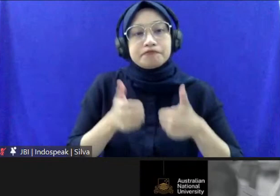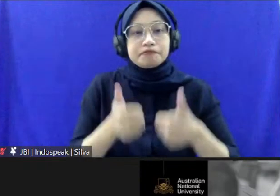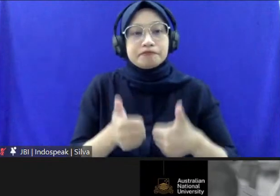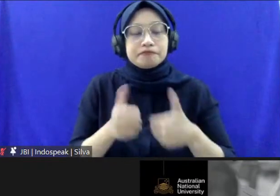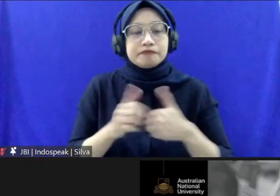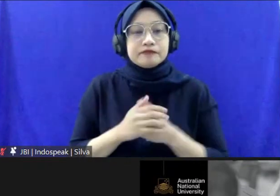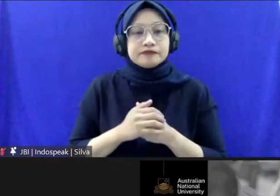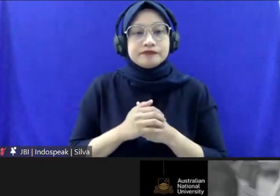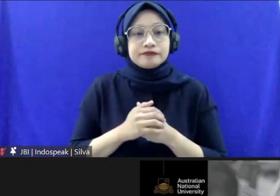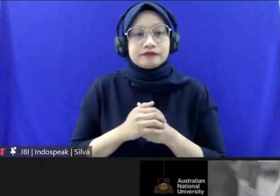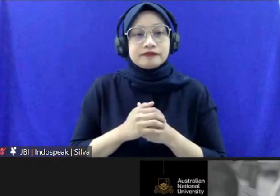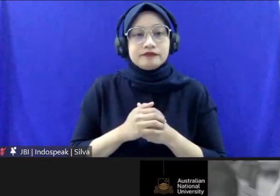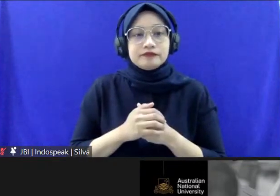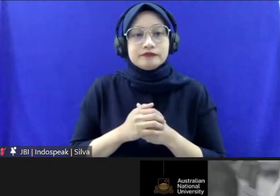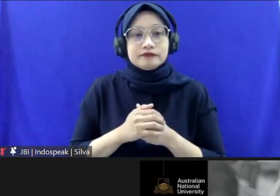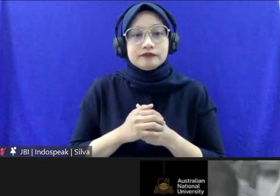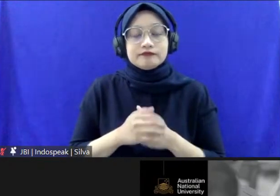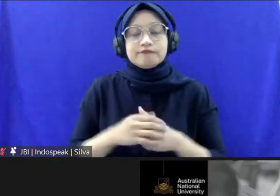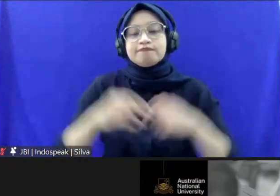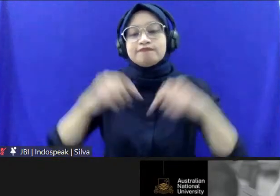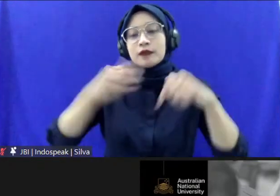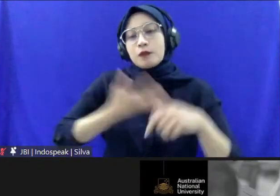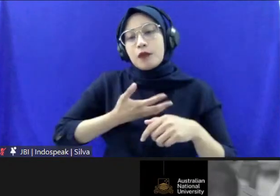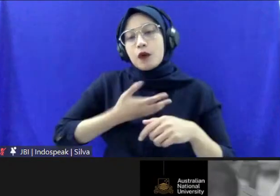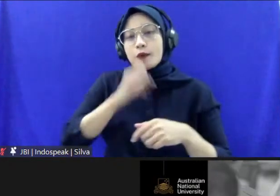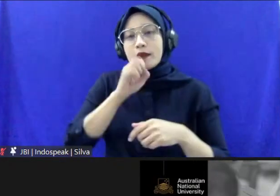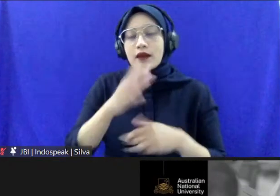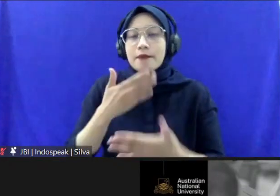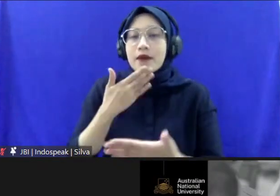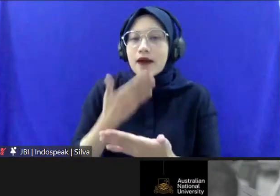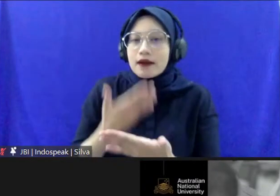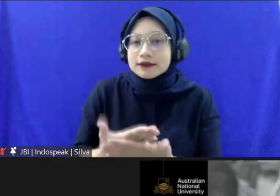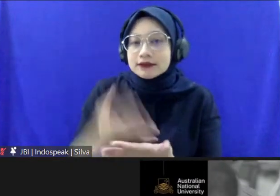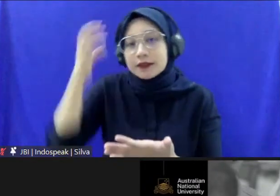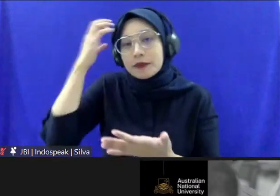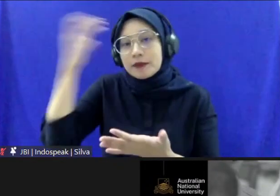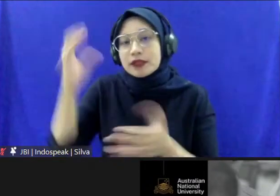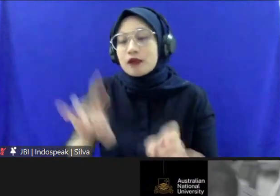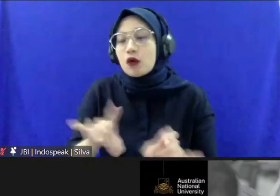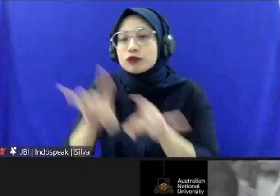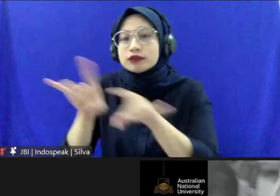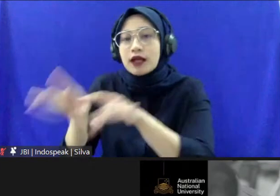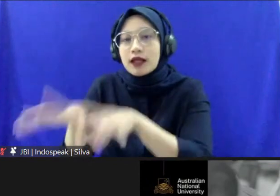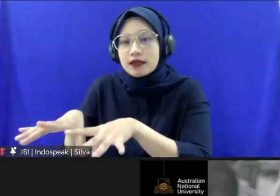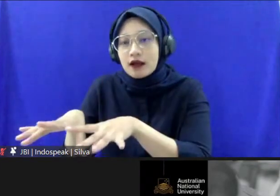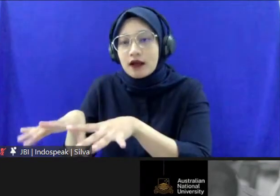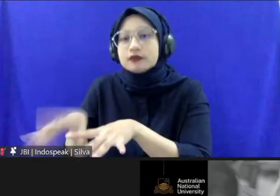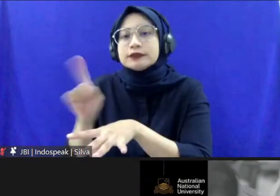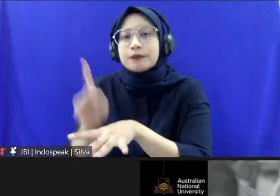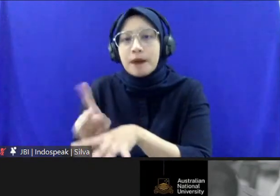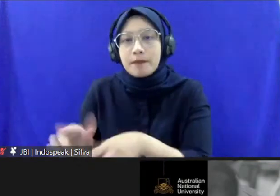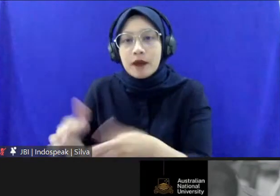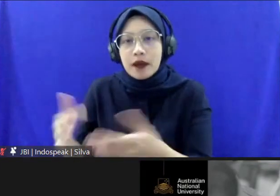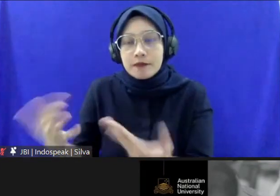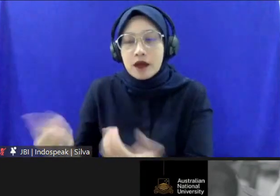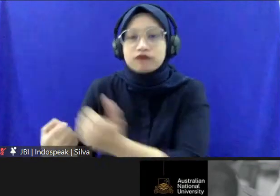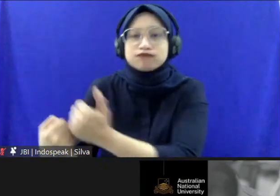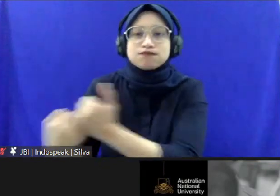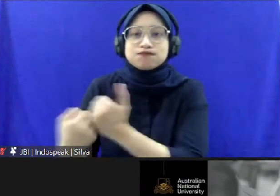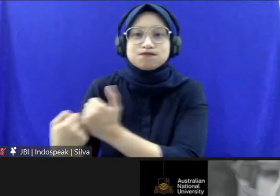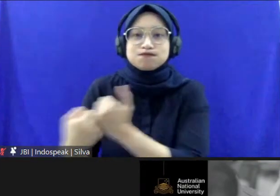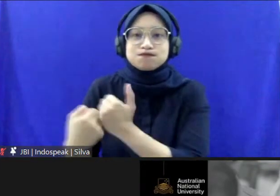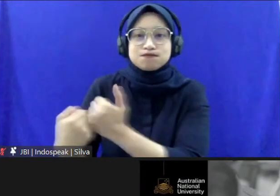like to sincerely thank the government of Australia for their continued extension of